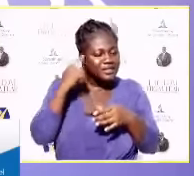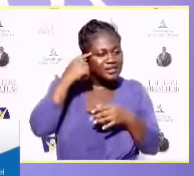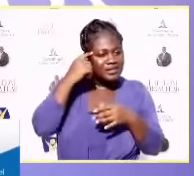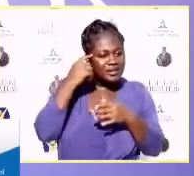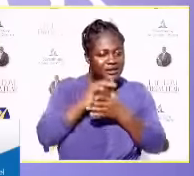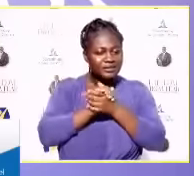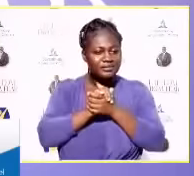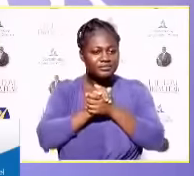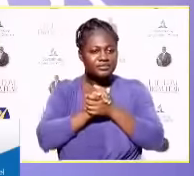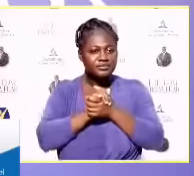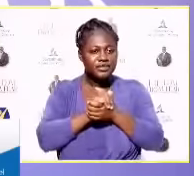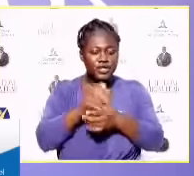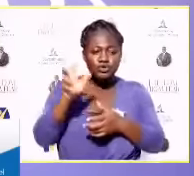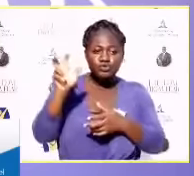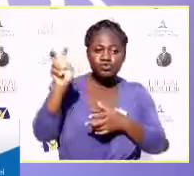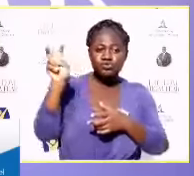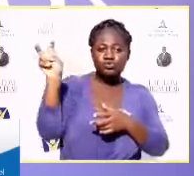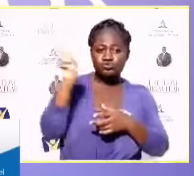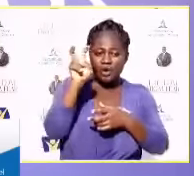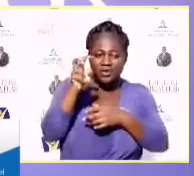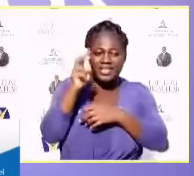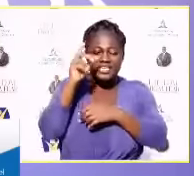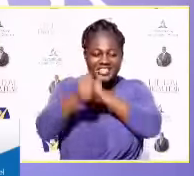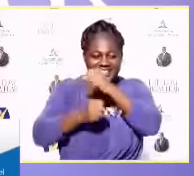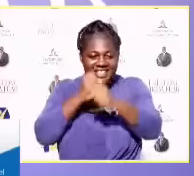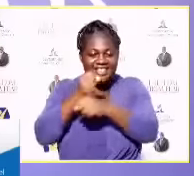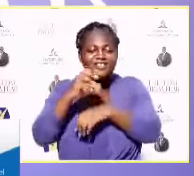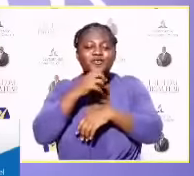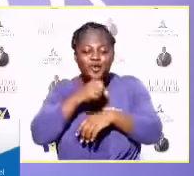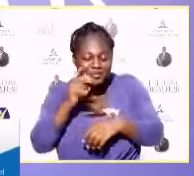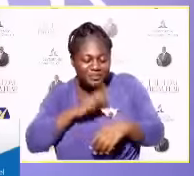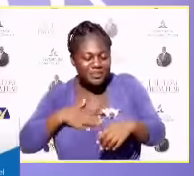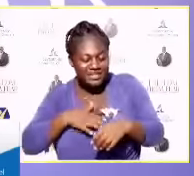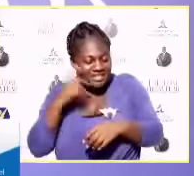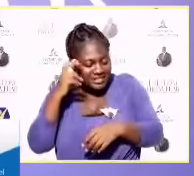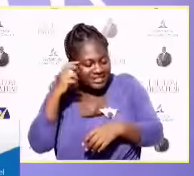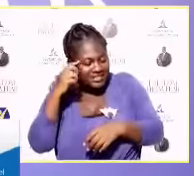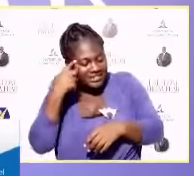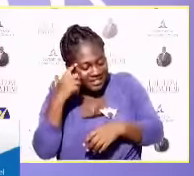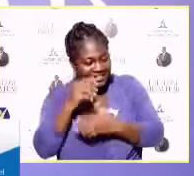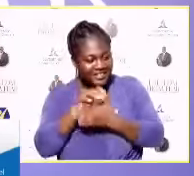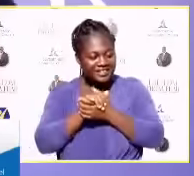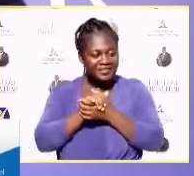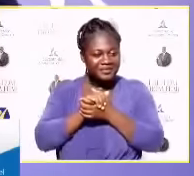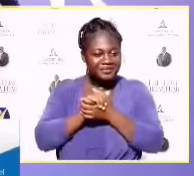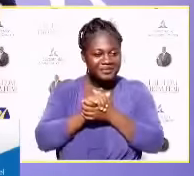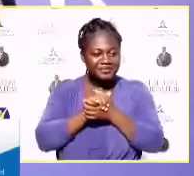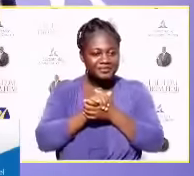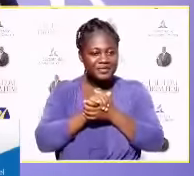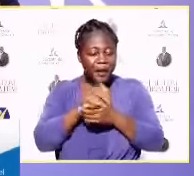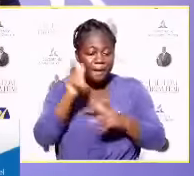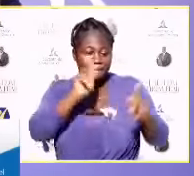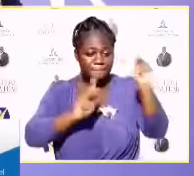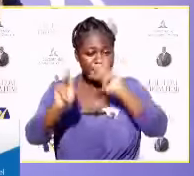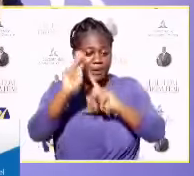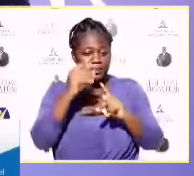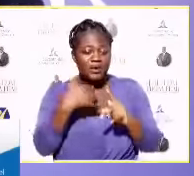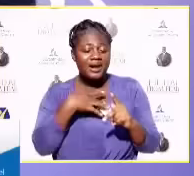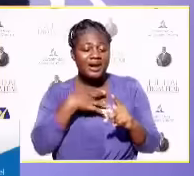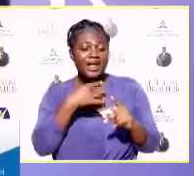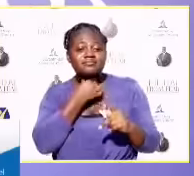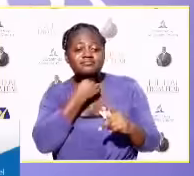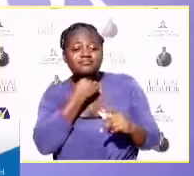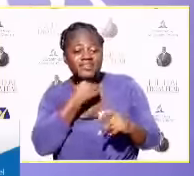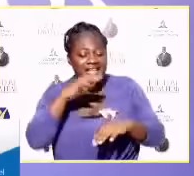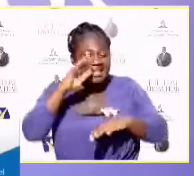If you're 200 years old, think. Listen to the Bible. Lovers of pleasure more